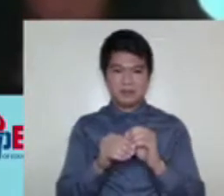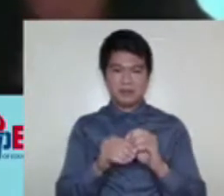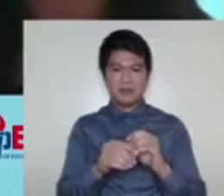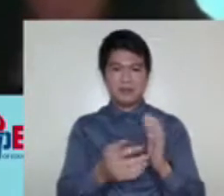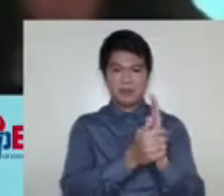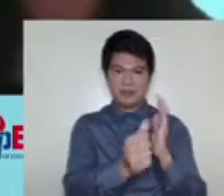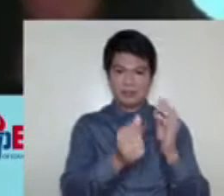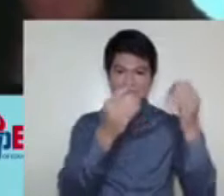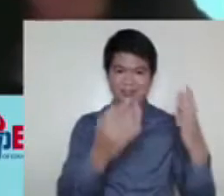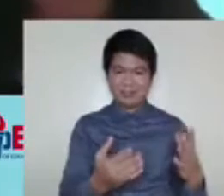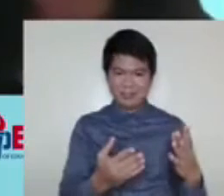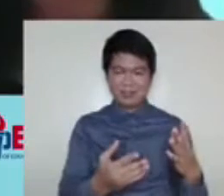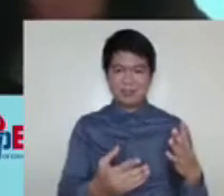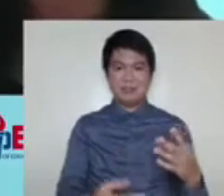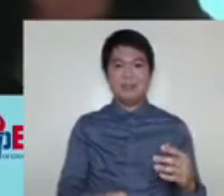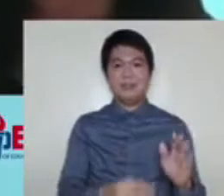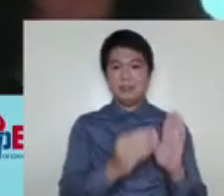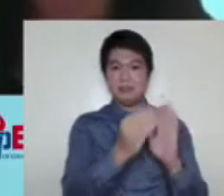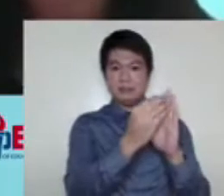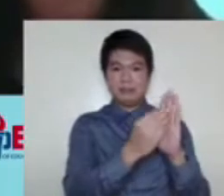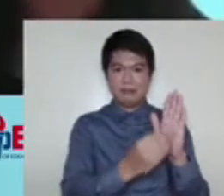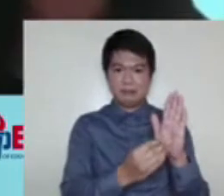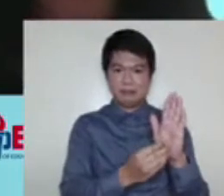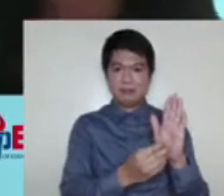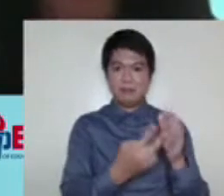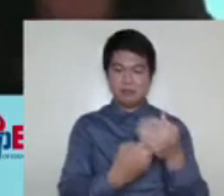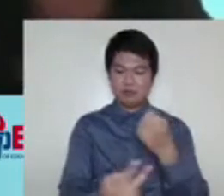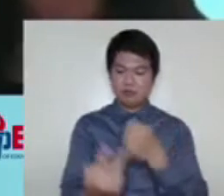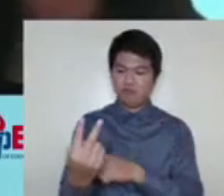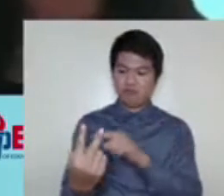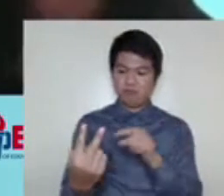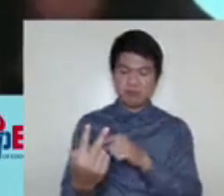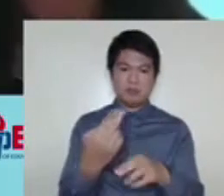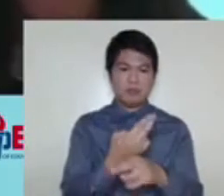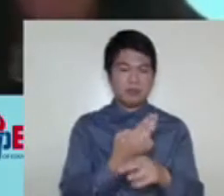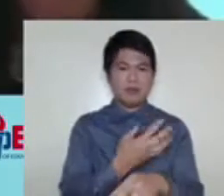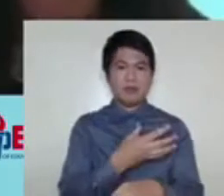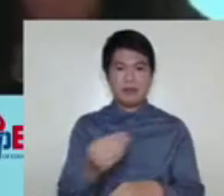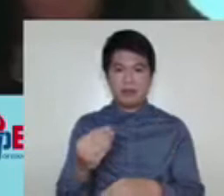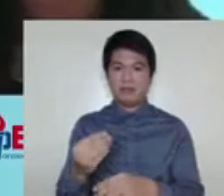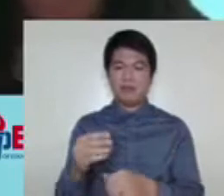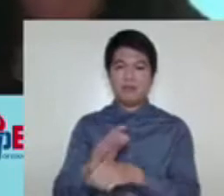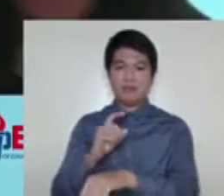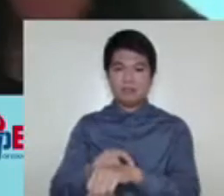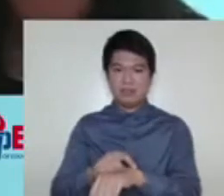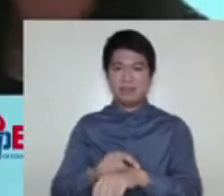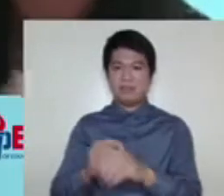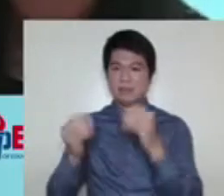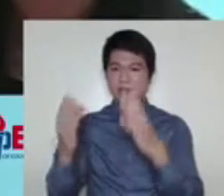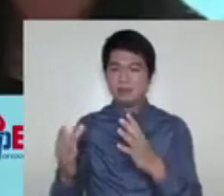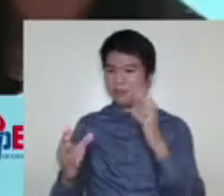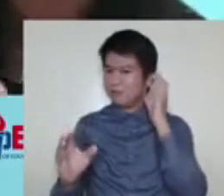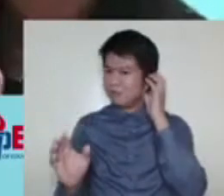indicators apply to both regular teacher and full-time teacher broadcaster. The difference is